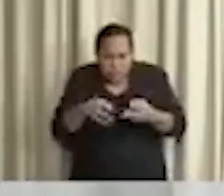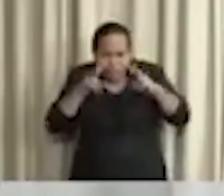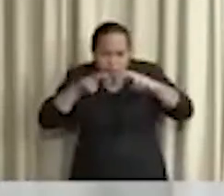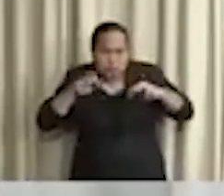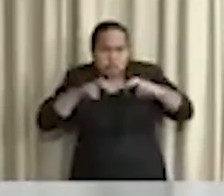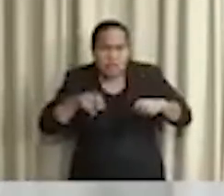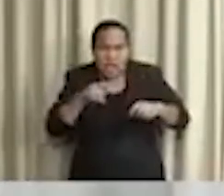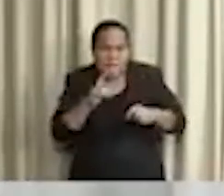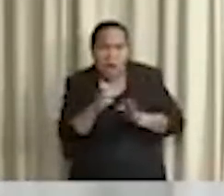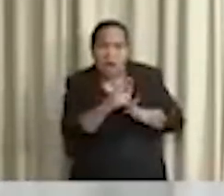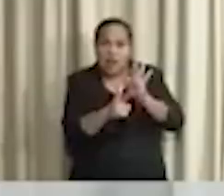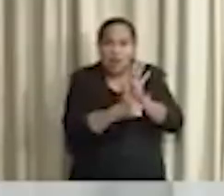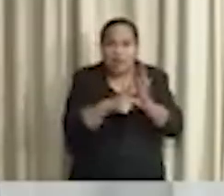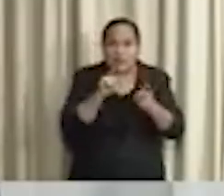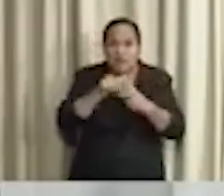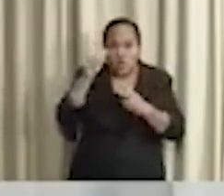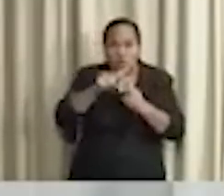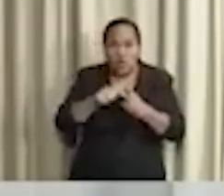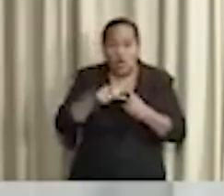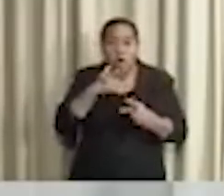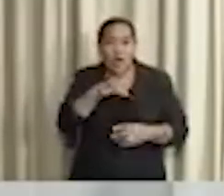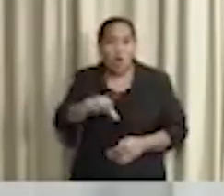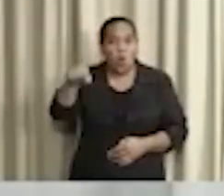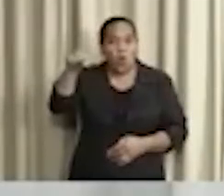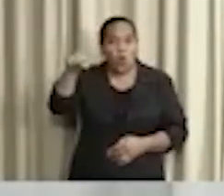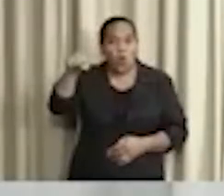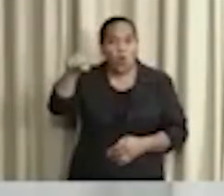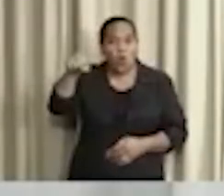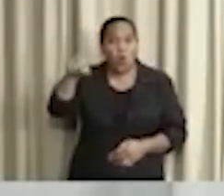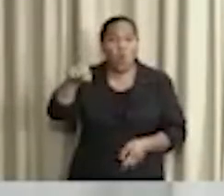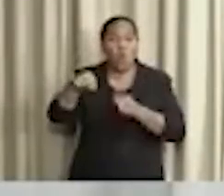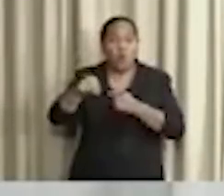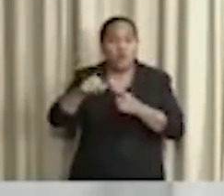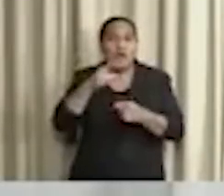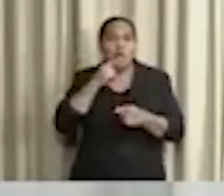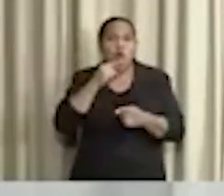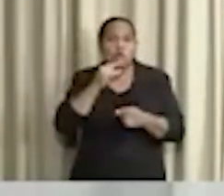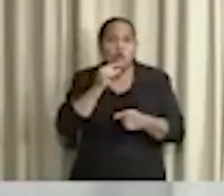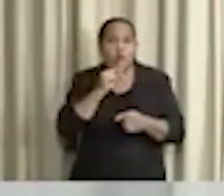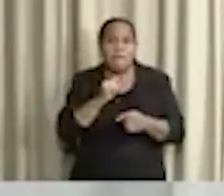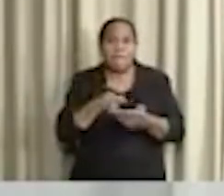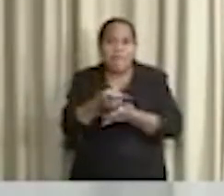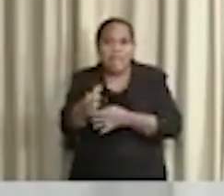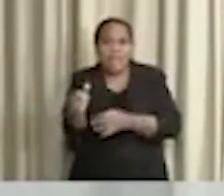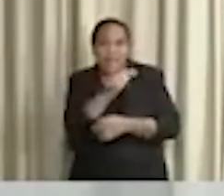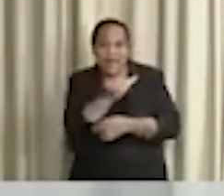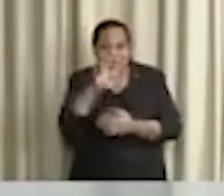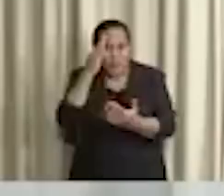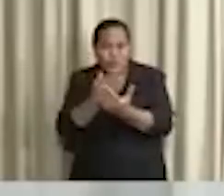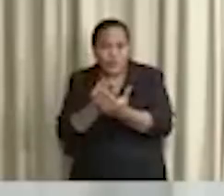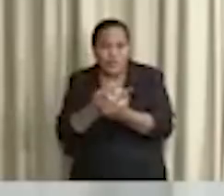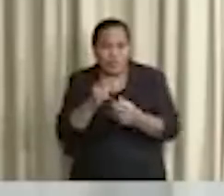financial implications of the suspension of existing loan repayments and write-off for